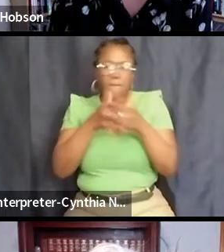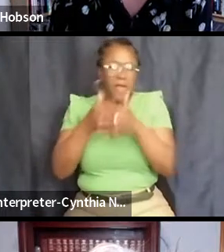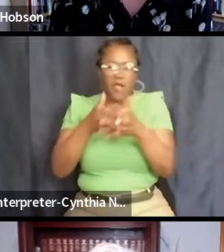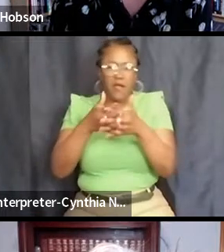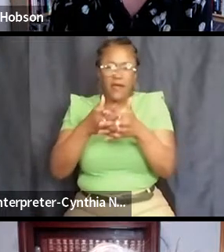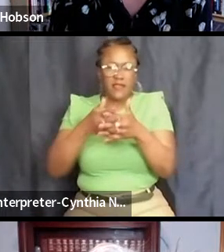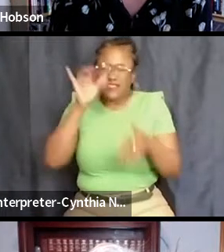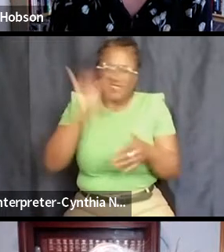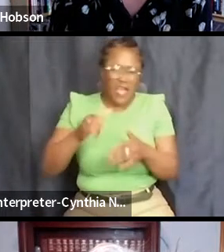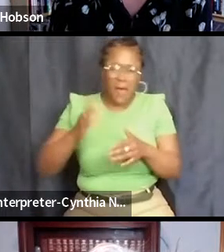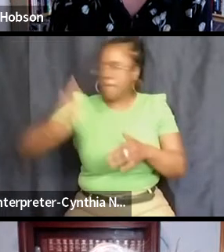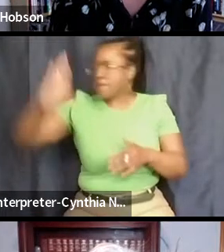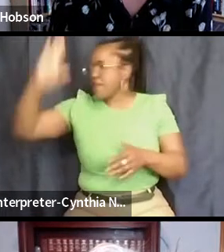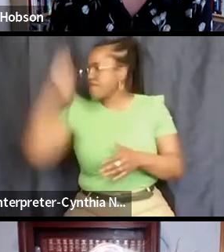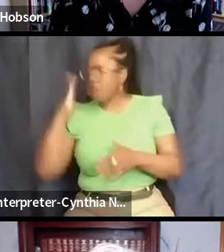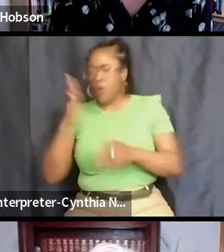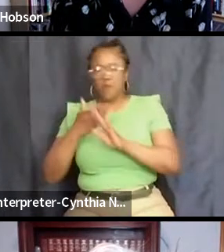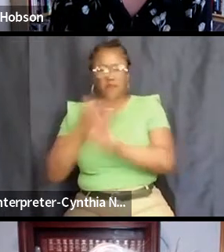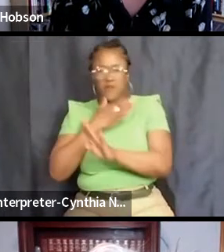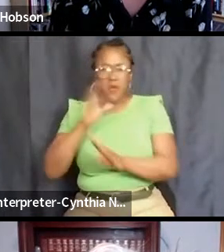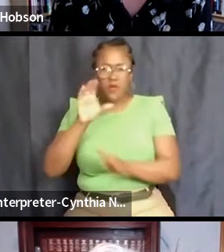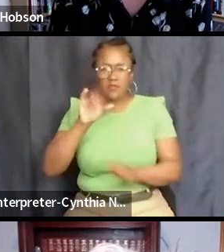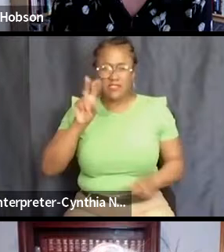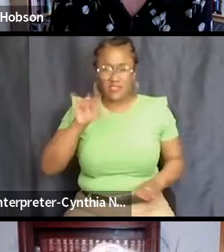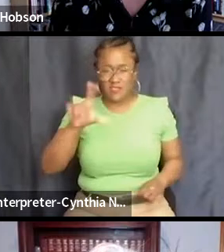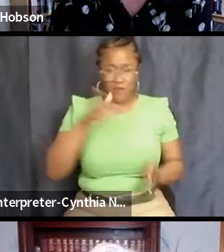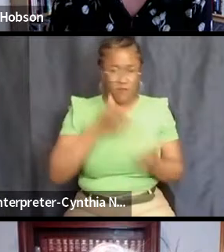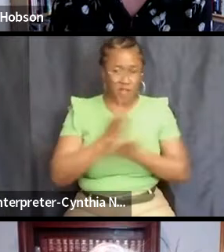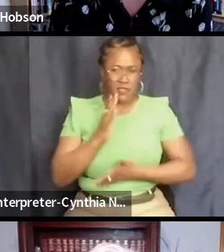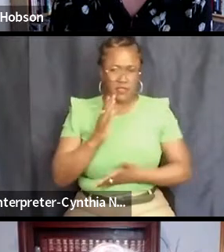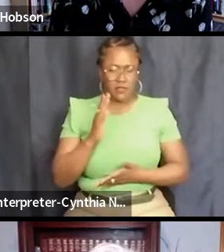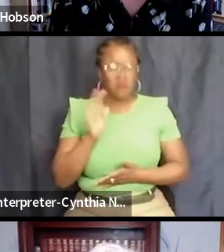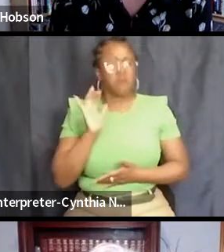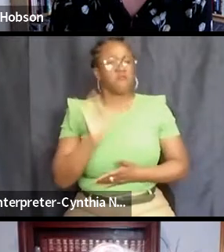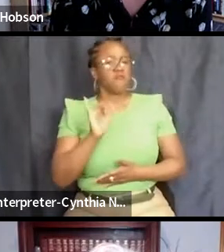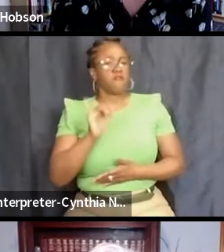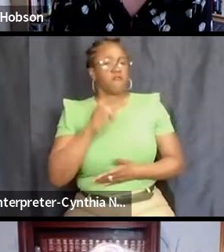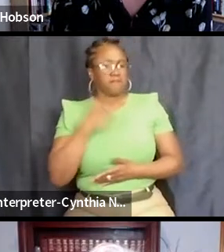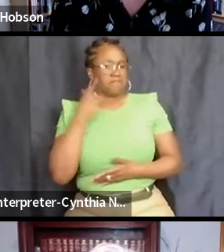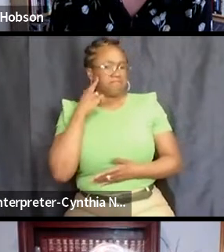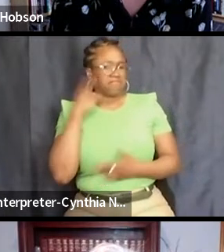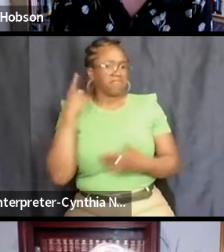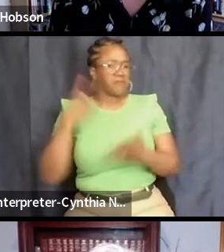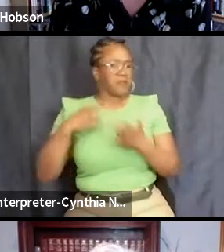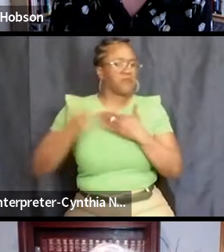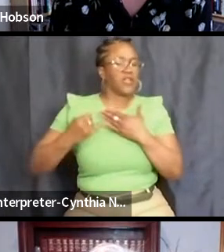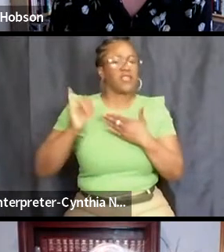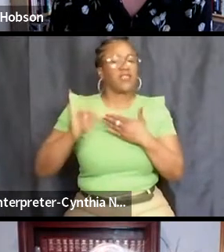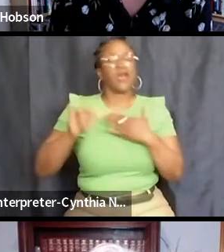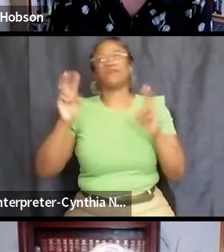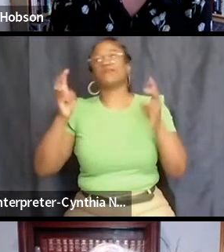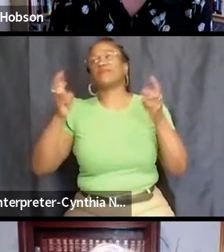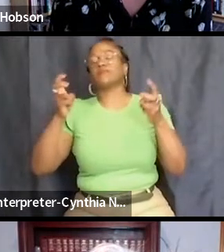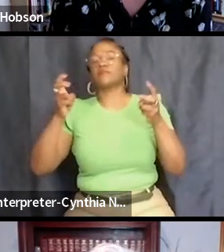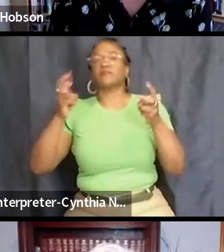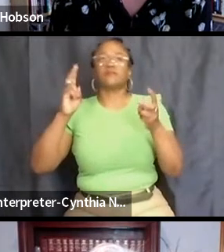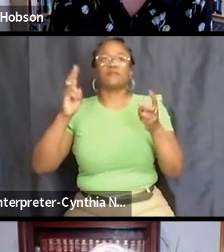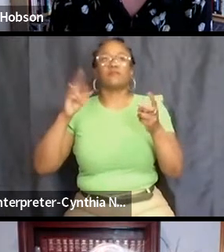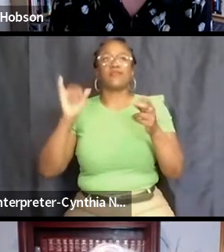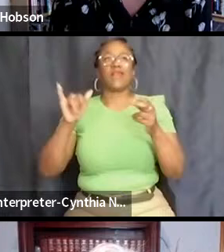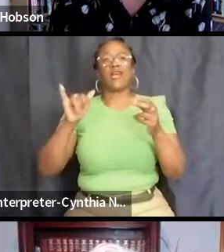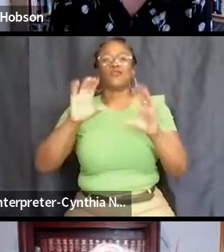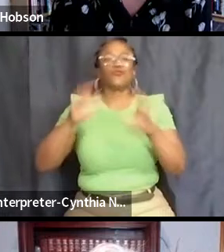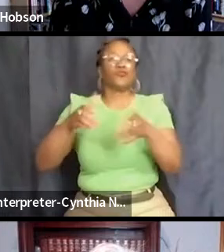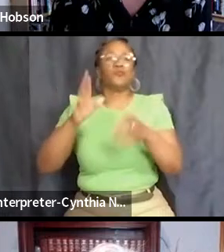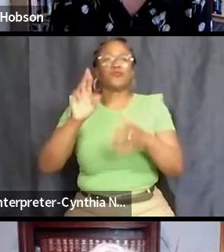era. So I started thinking about the project when the so-called party of Reagan